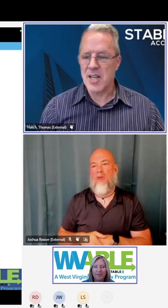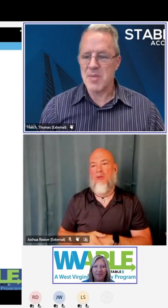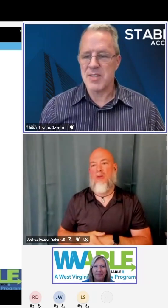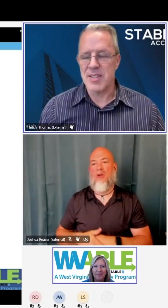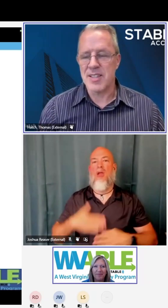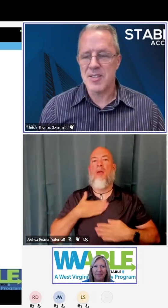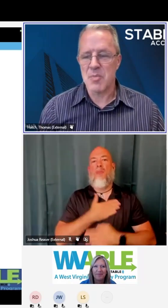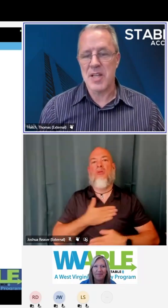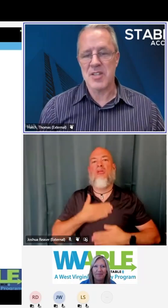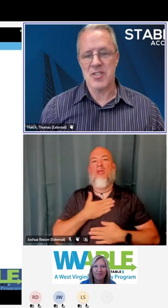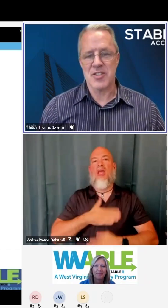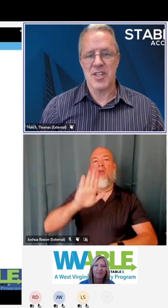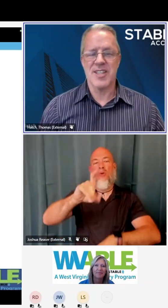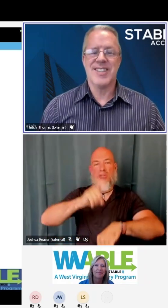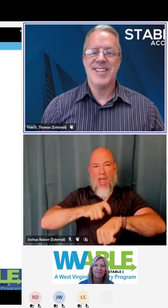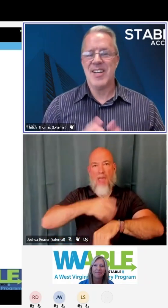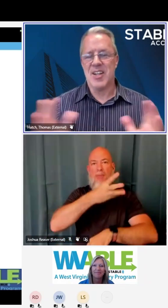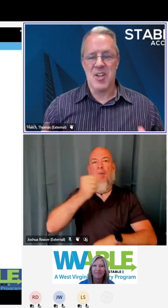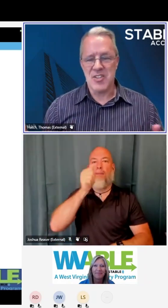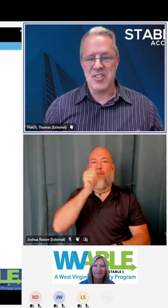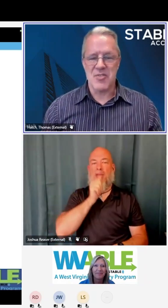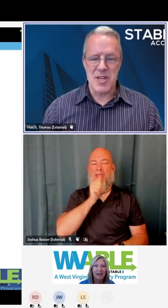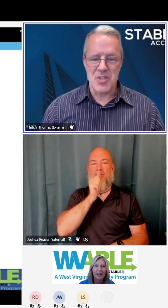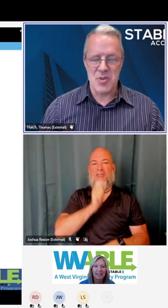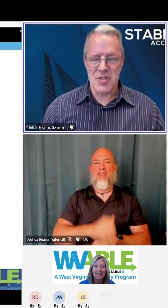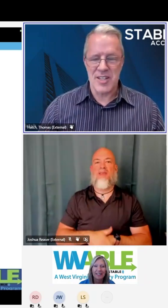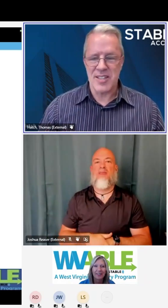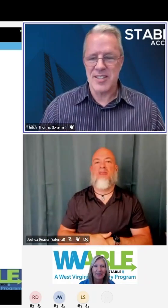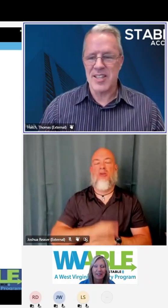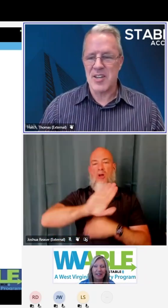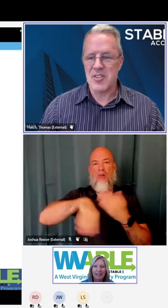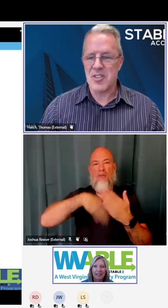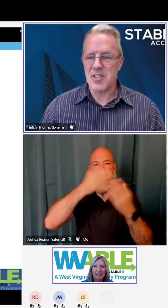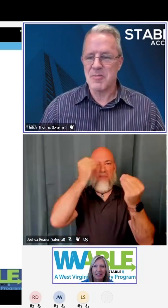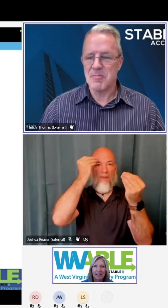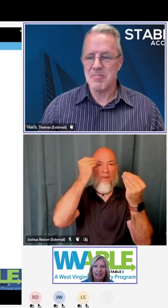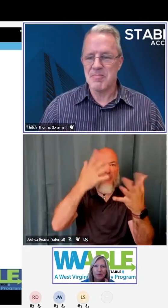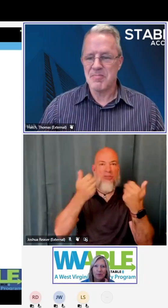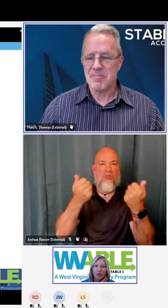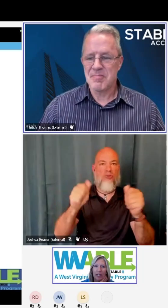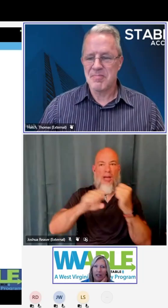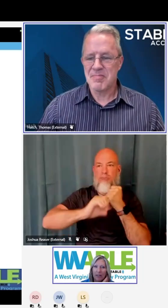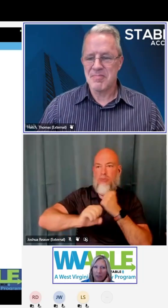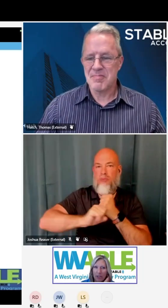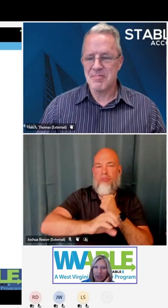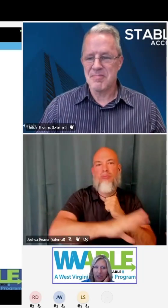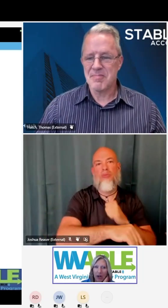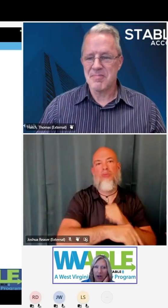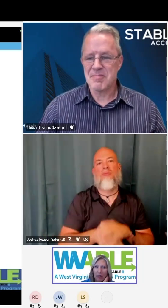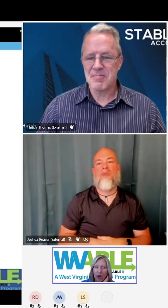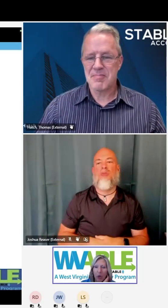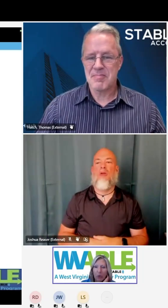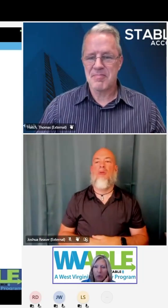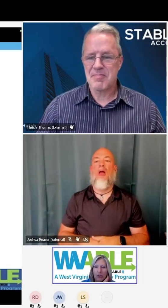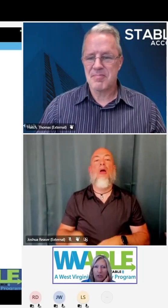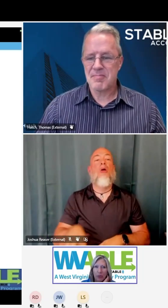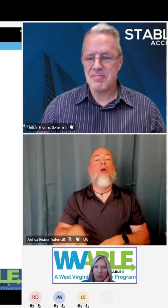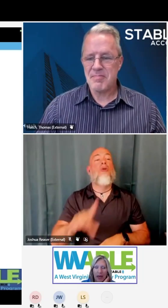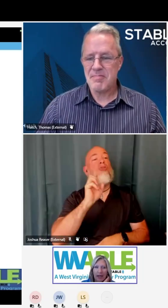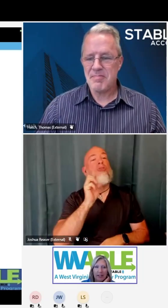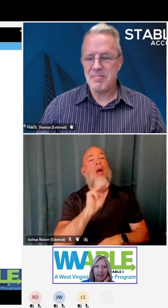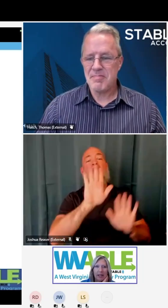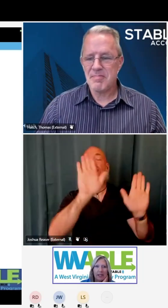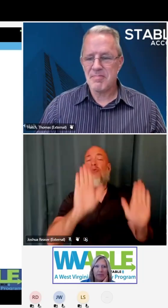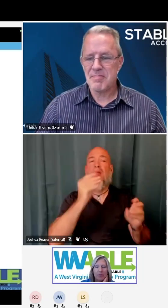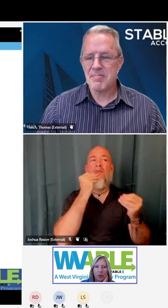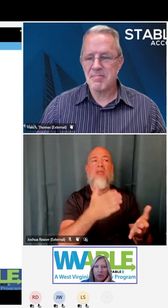your time and your patience on all this information we're trying to get out to you. This was great information, Tom. One quick question I want